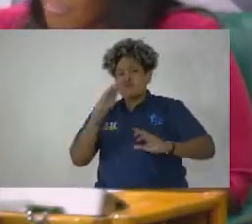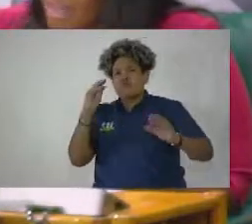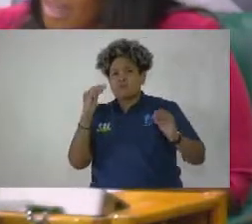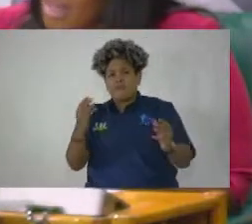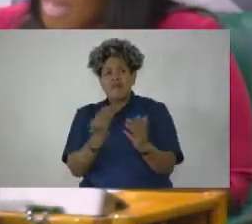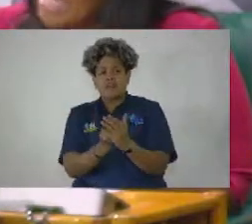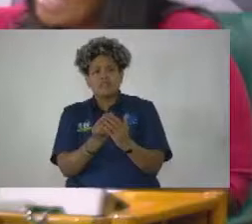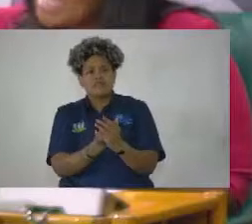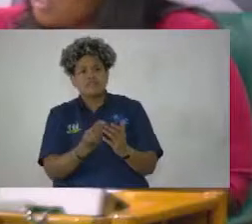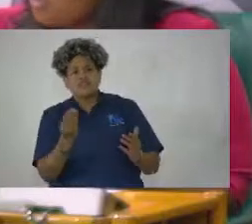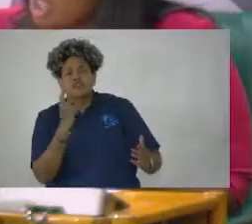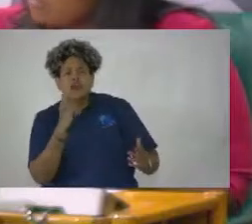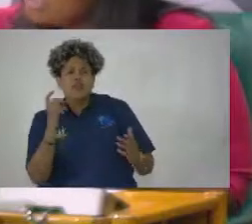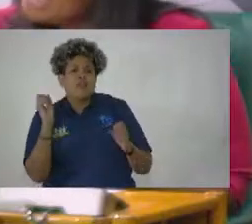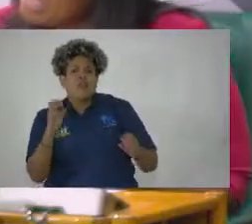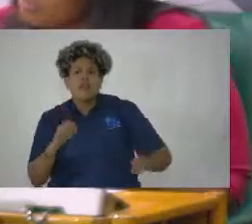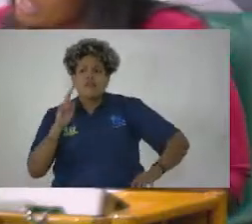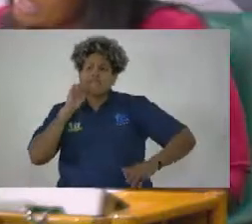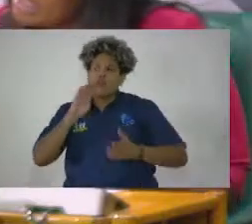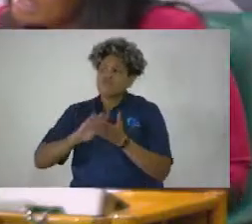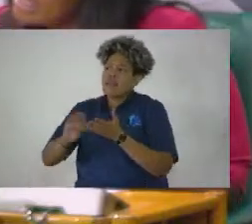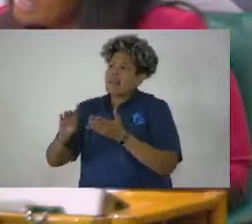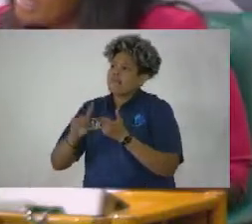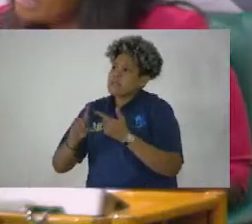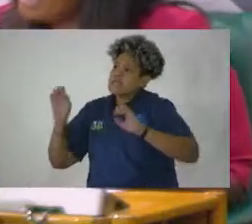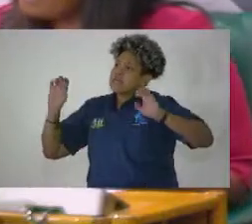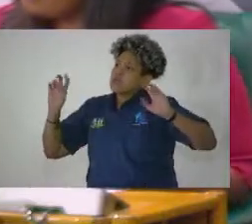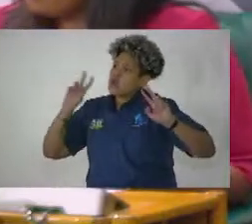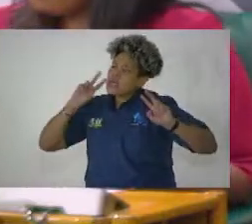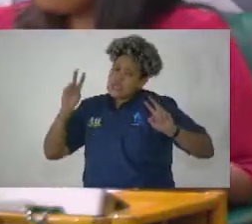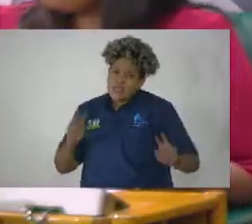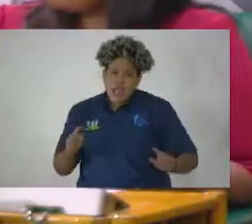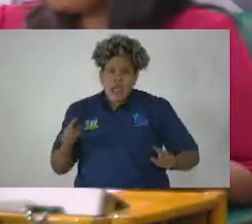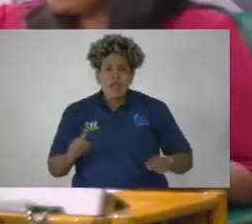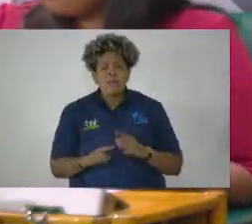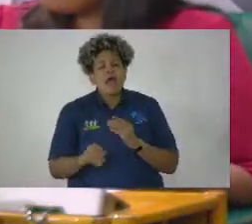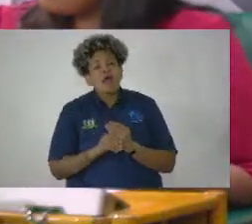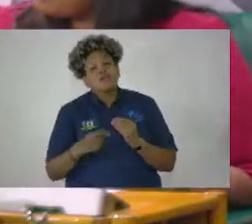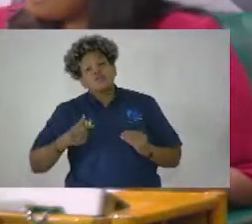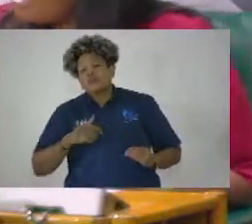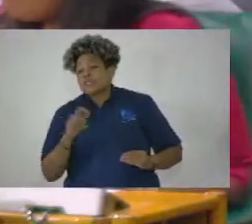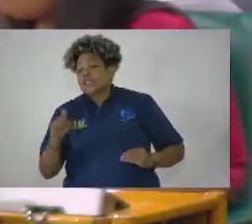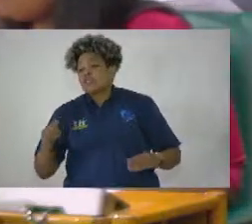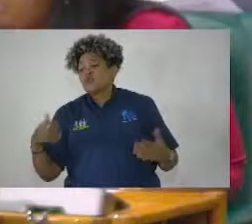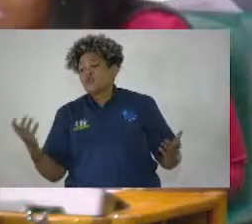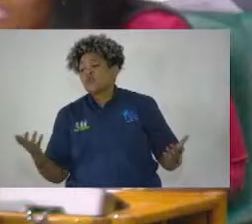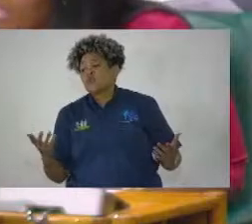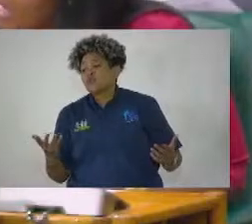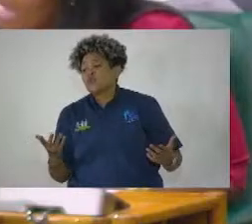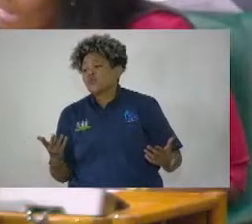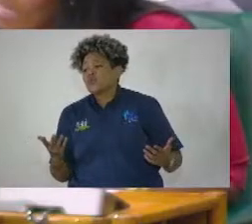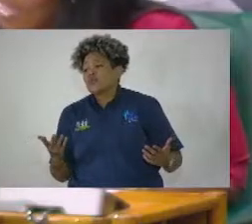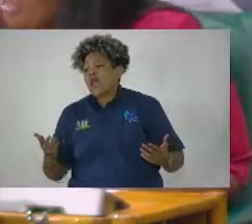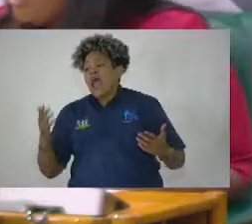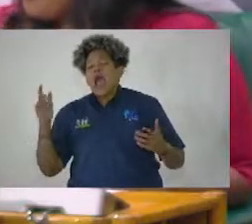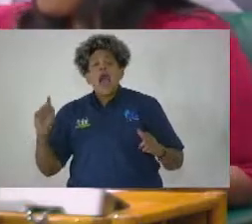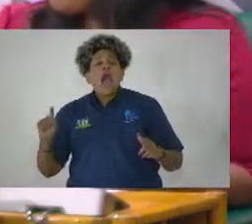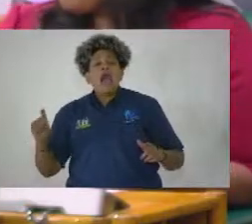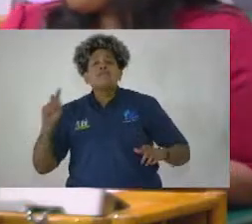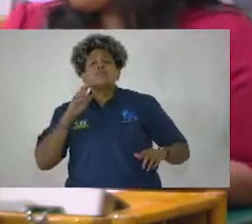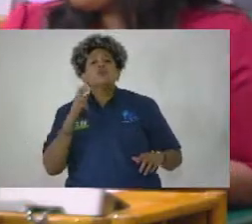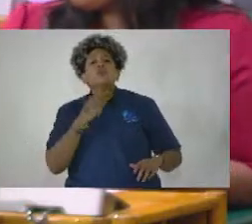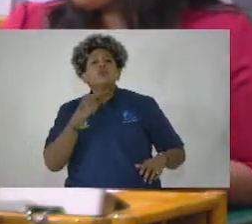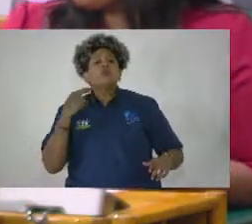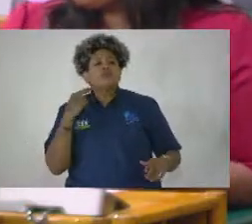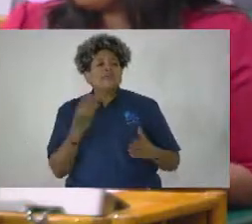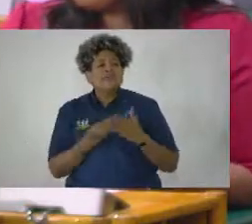fiscal resources for relief and emergency, but we also have to de-risk the